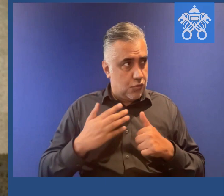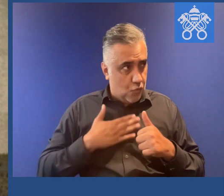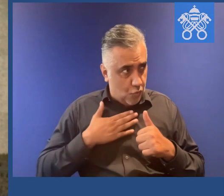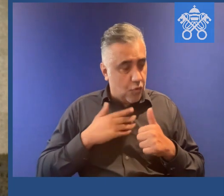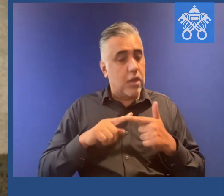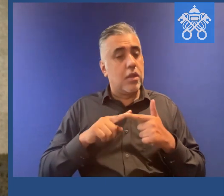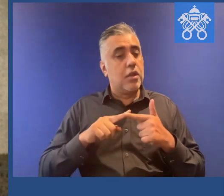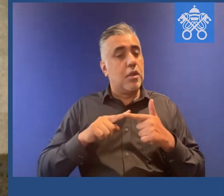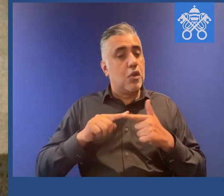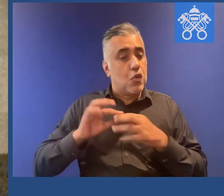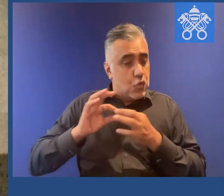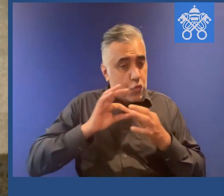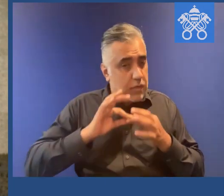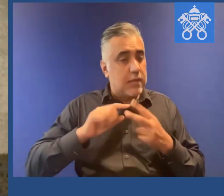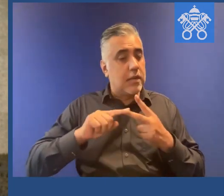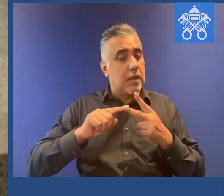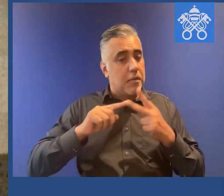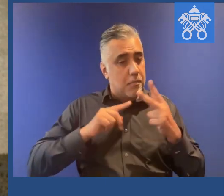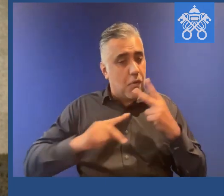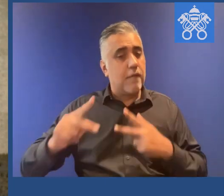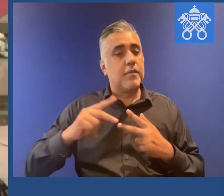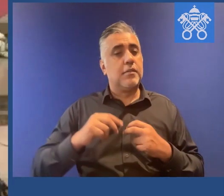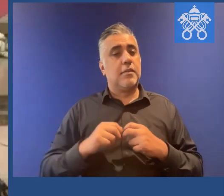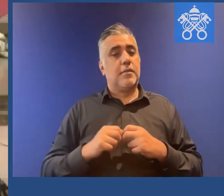Joy, unity, and prophecy.